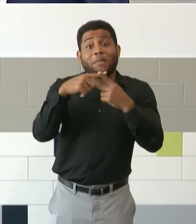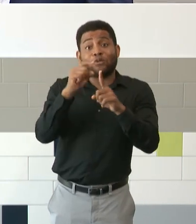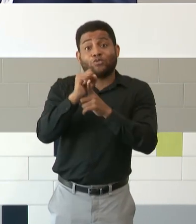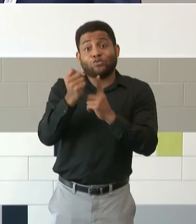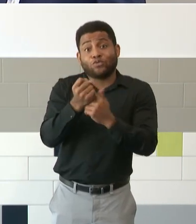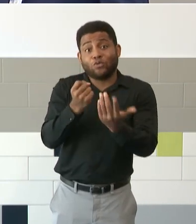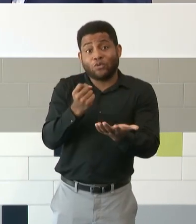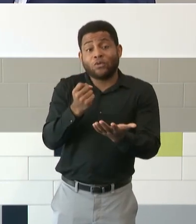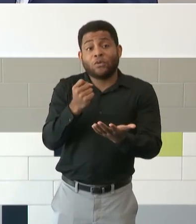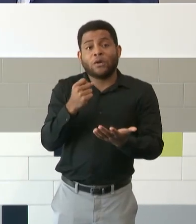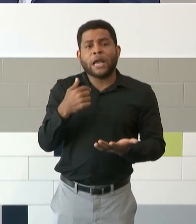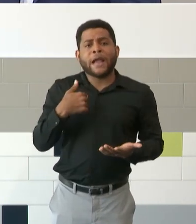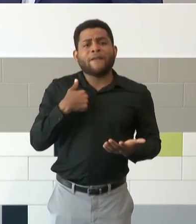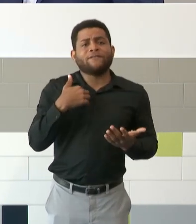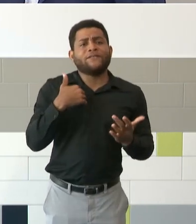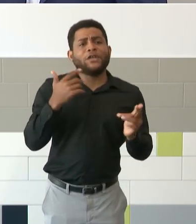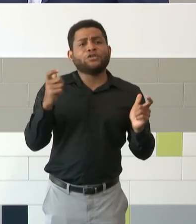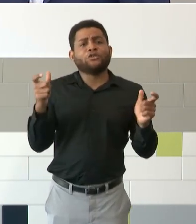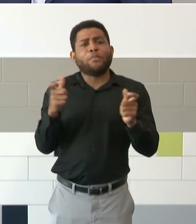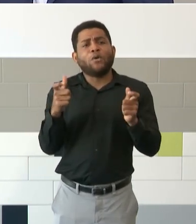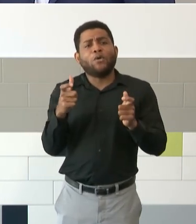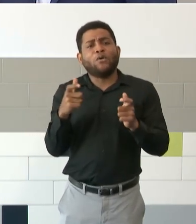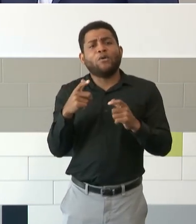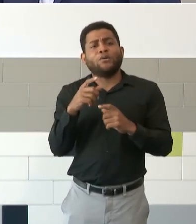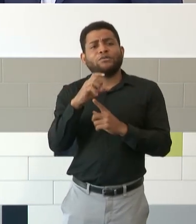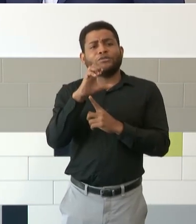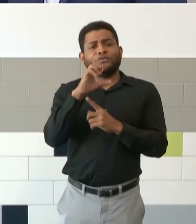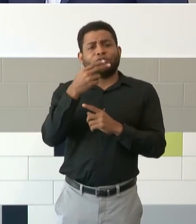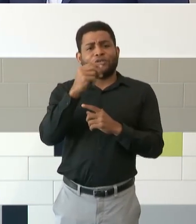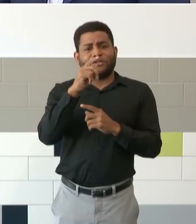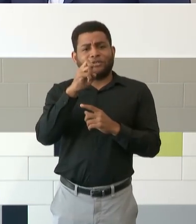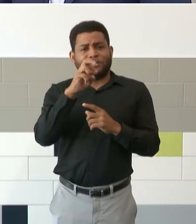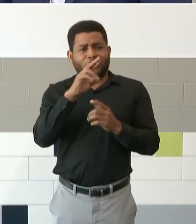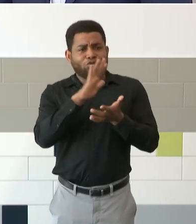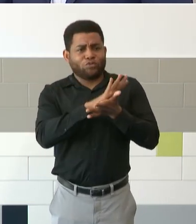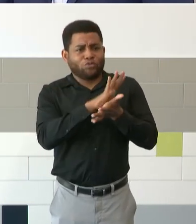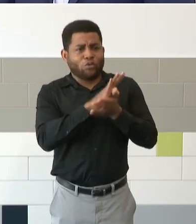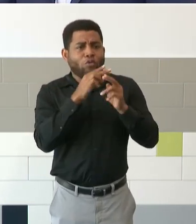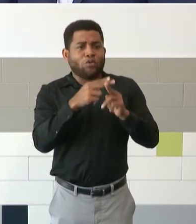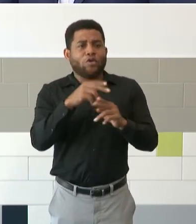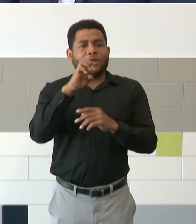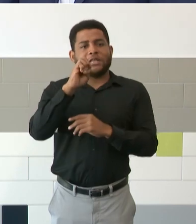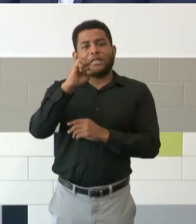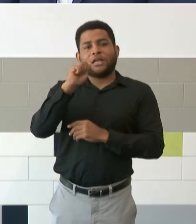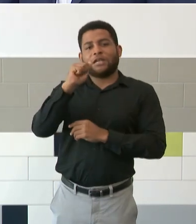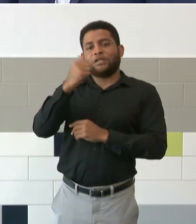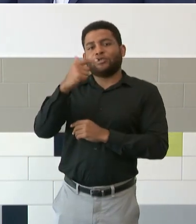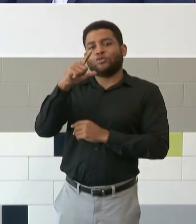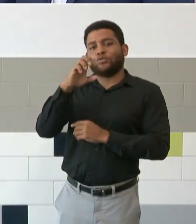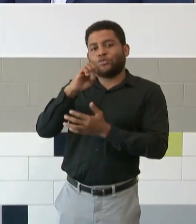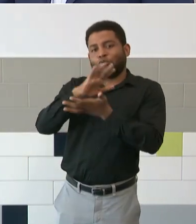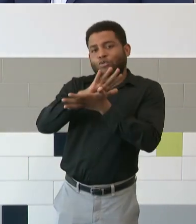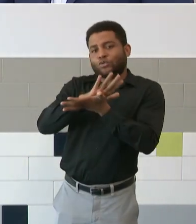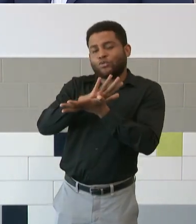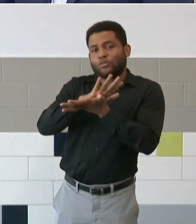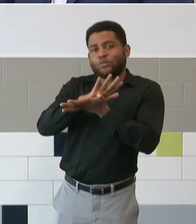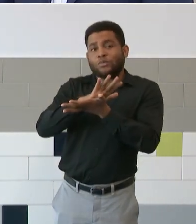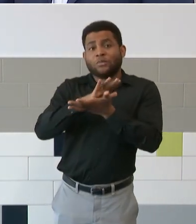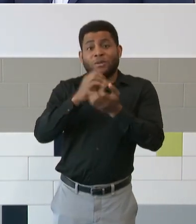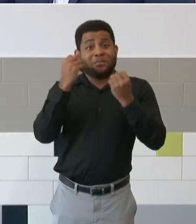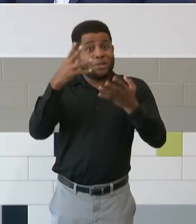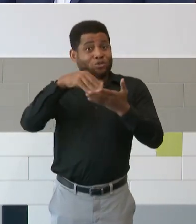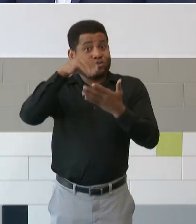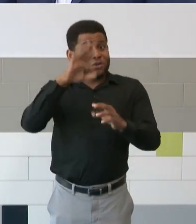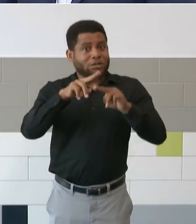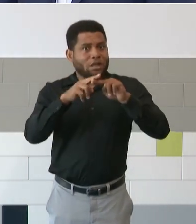charter LEA called Eagle Academy that has experienced a significant drop in enrollment over the past 4 years and now